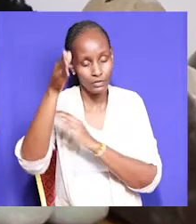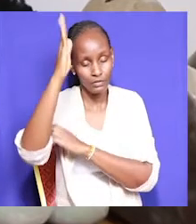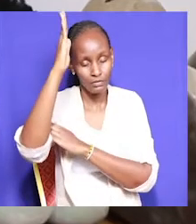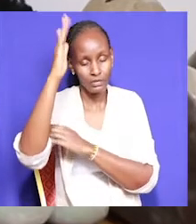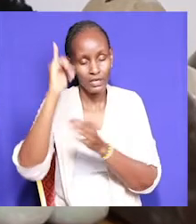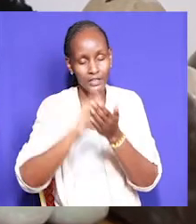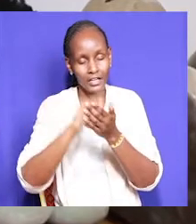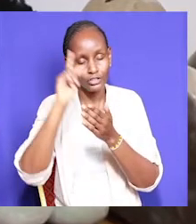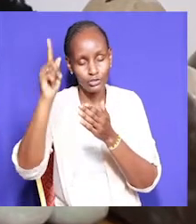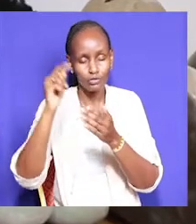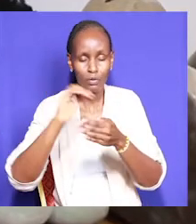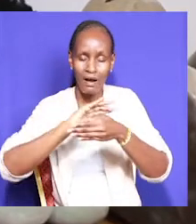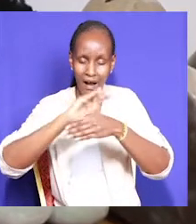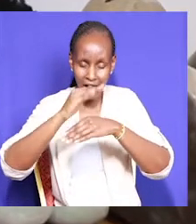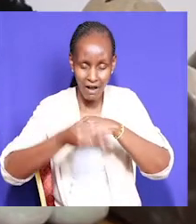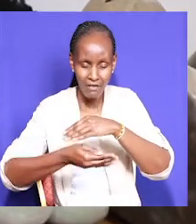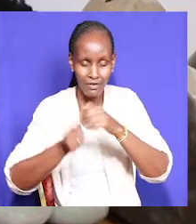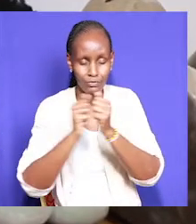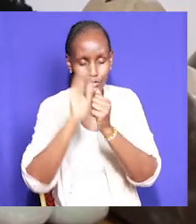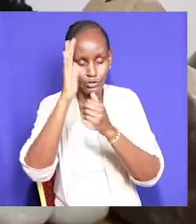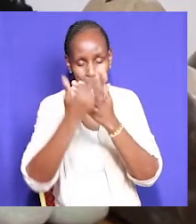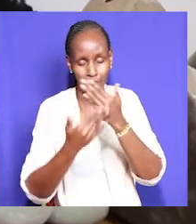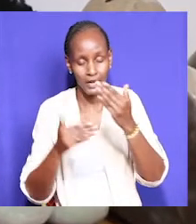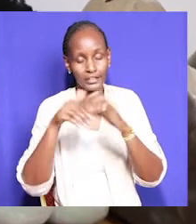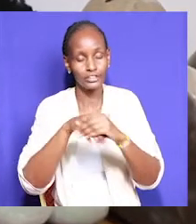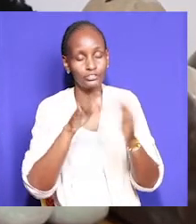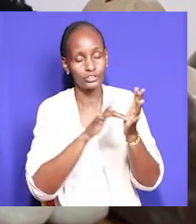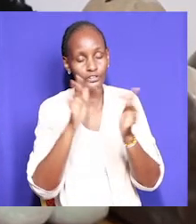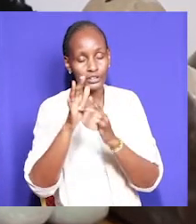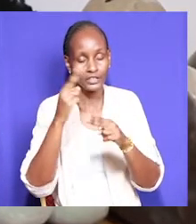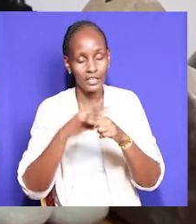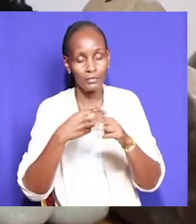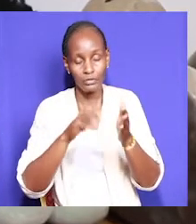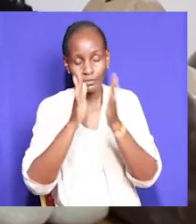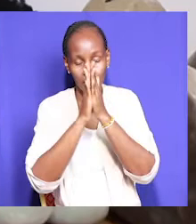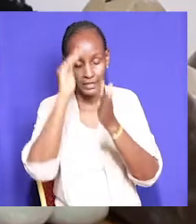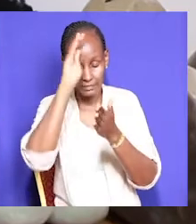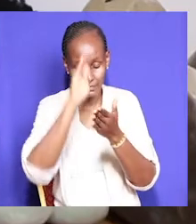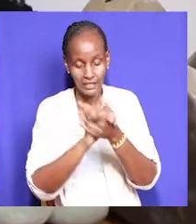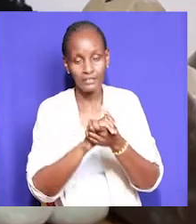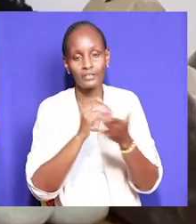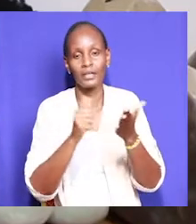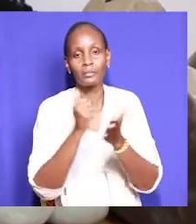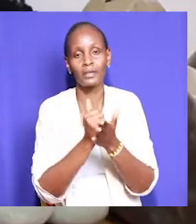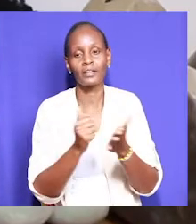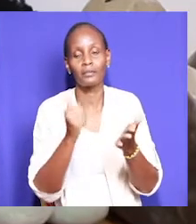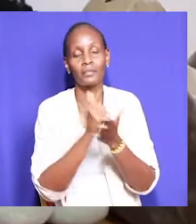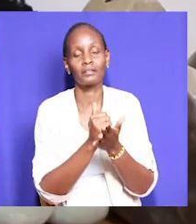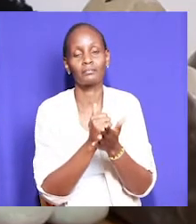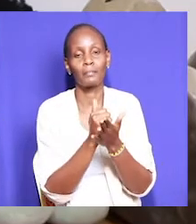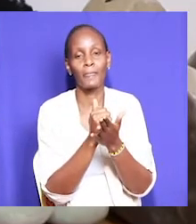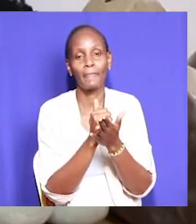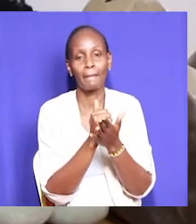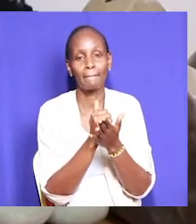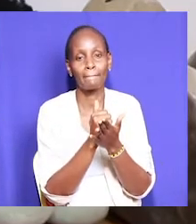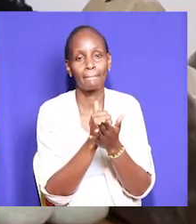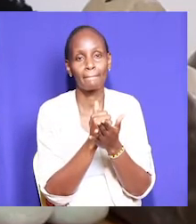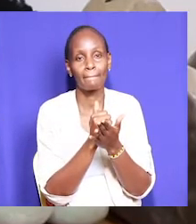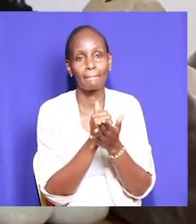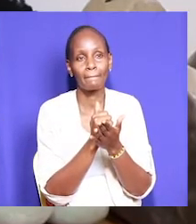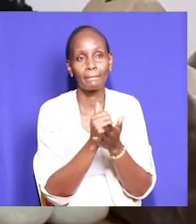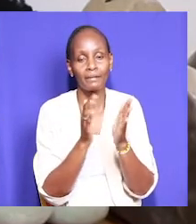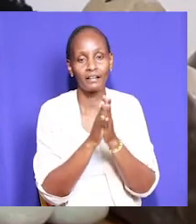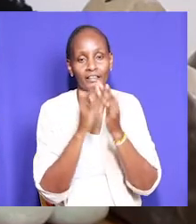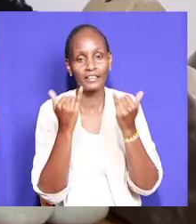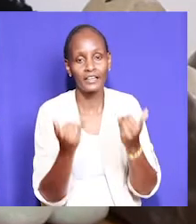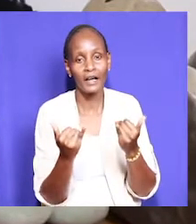you shall cover them with your blood. In Jesus' name we pray and believe. Amen, amen, amen. And